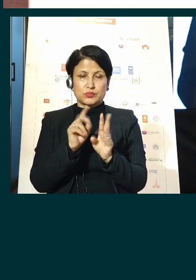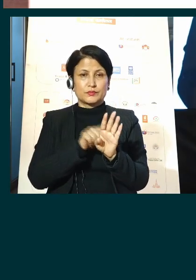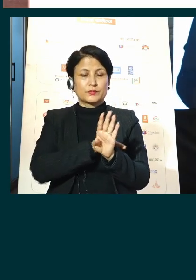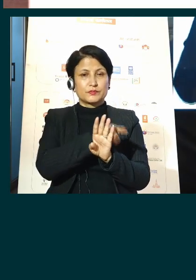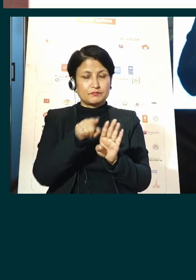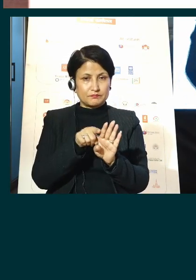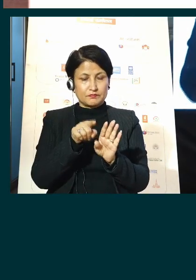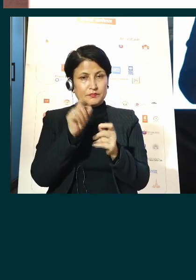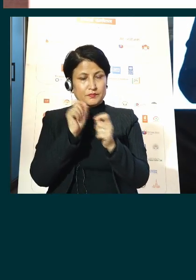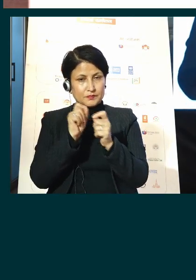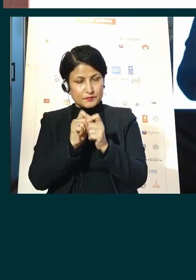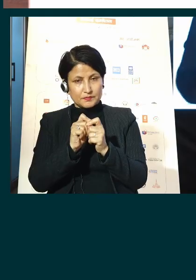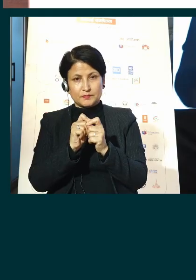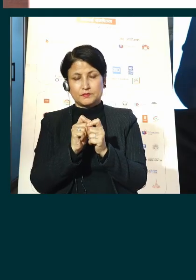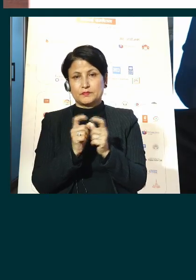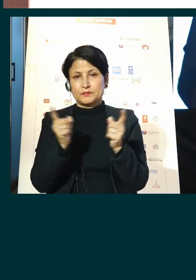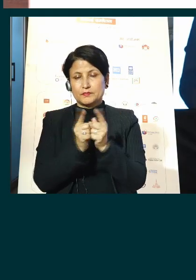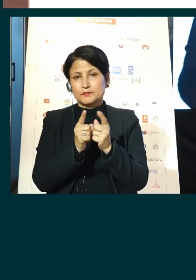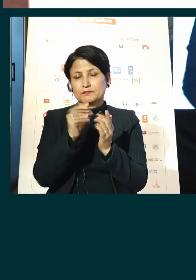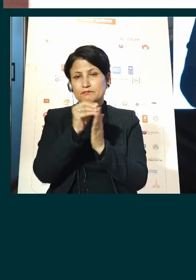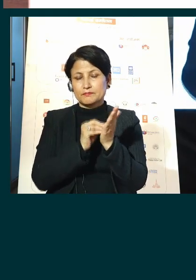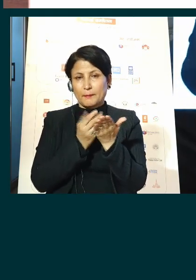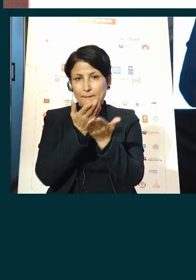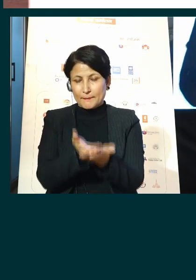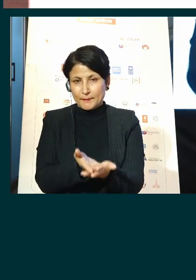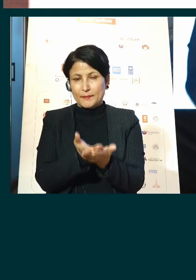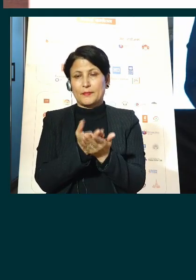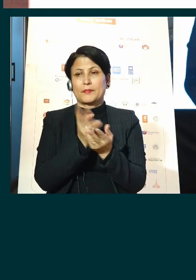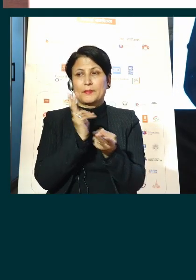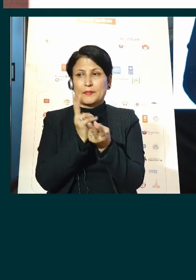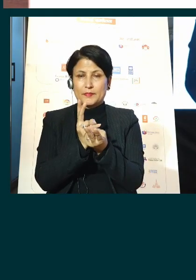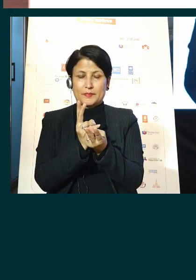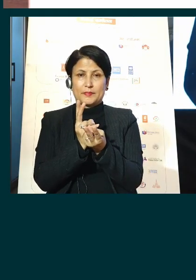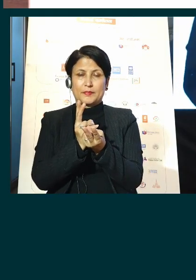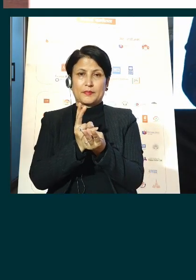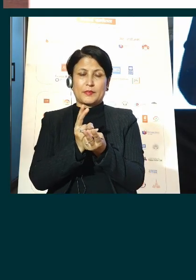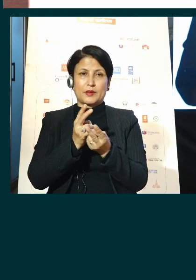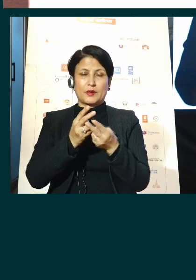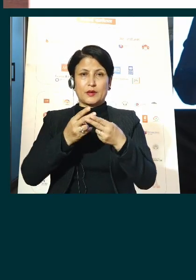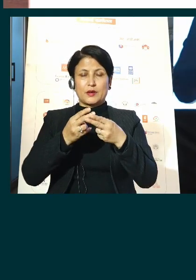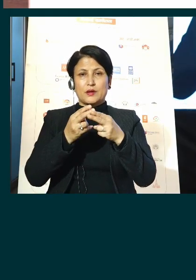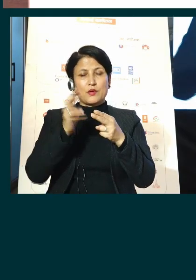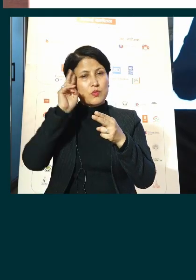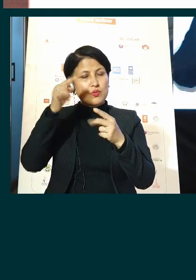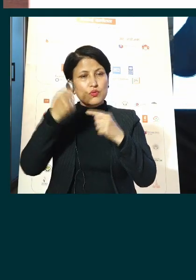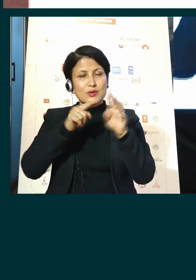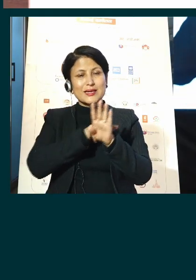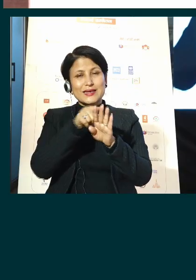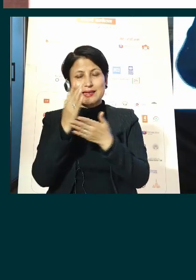of you guys. And what we hope is that it will be used in a way to inform future intervention work. What are some of the